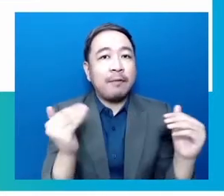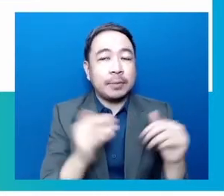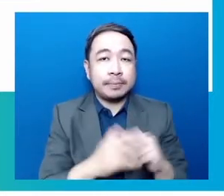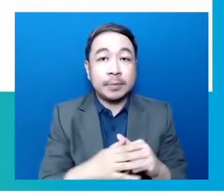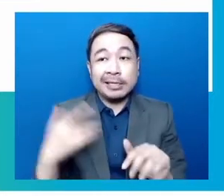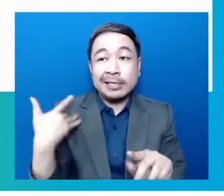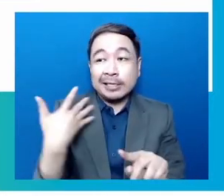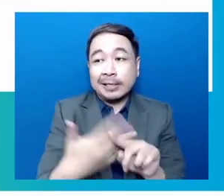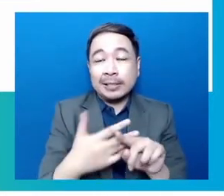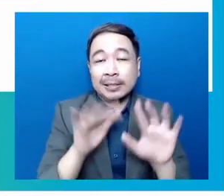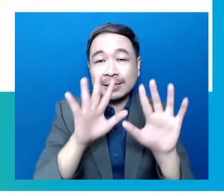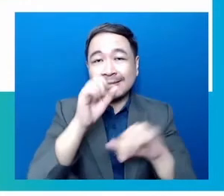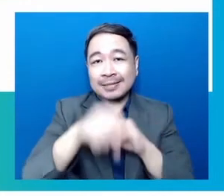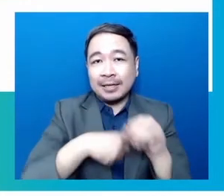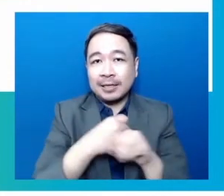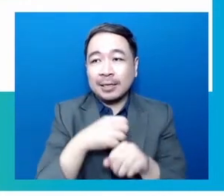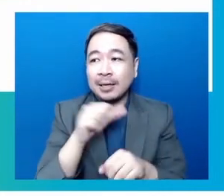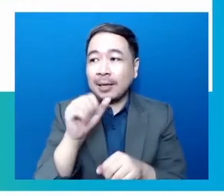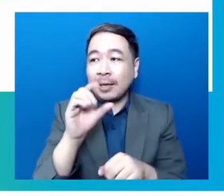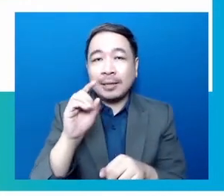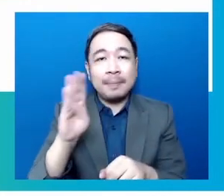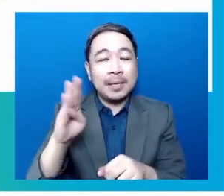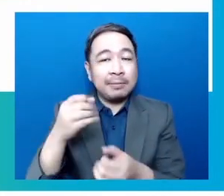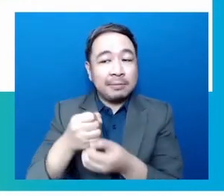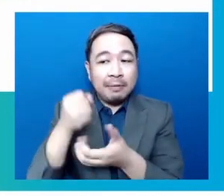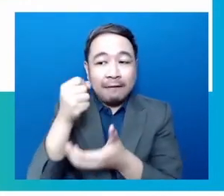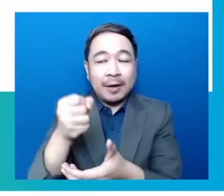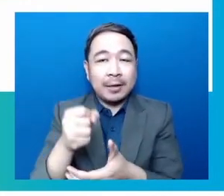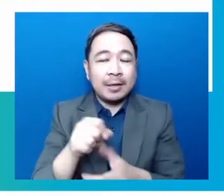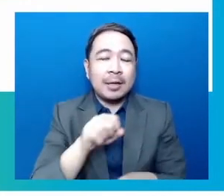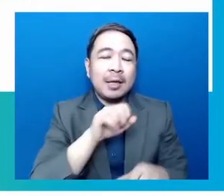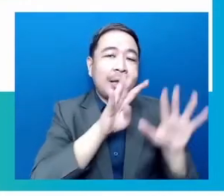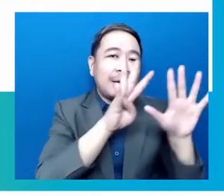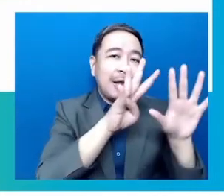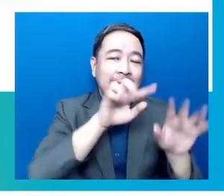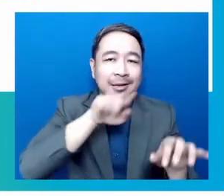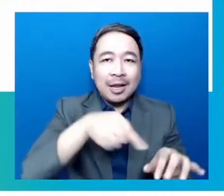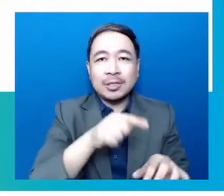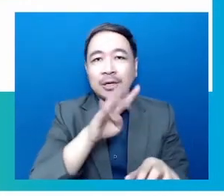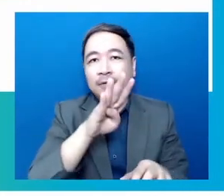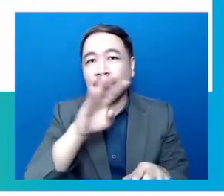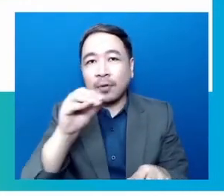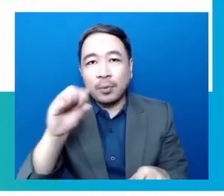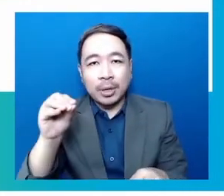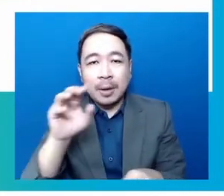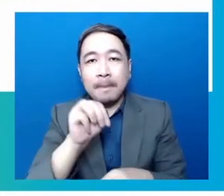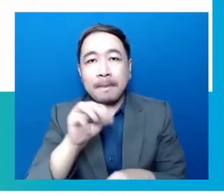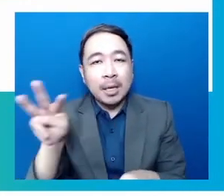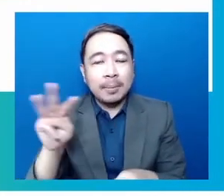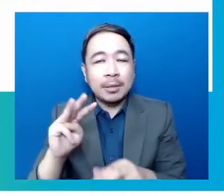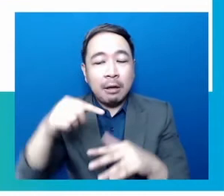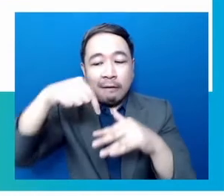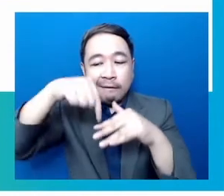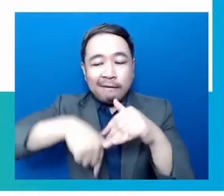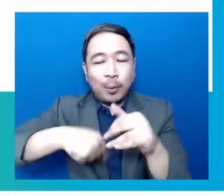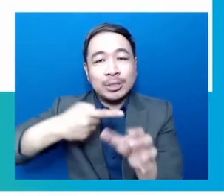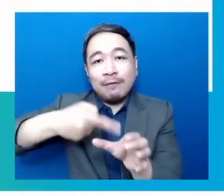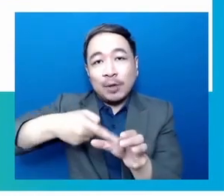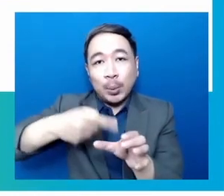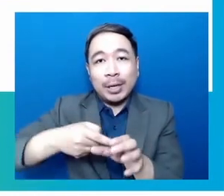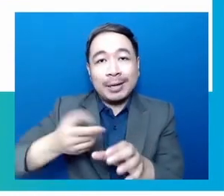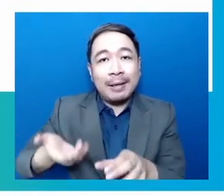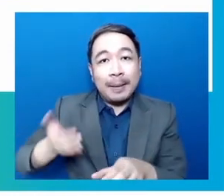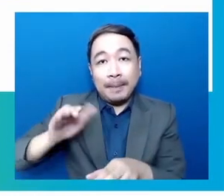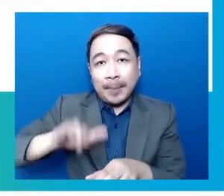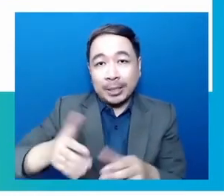has investment for 9,470 megawatt of fossil fuel power plants in Bangladesh, including